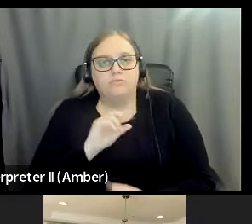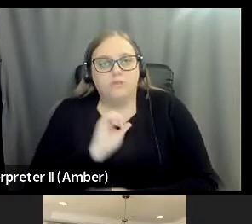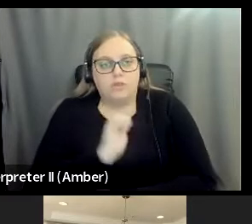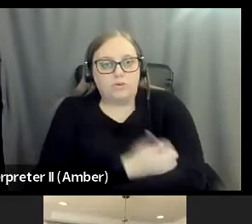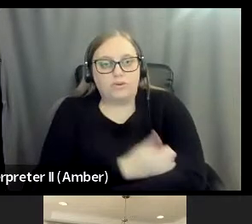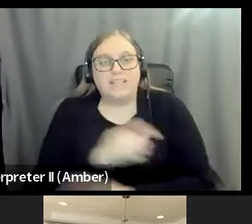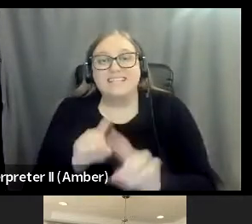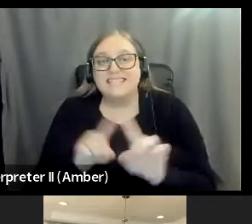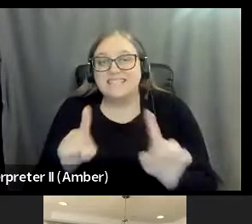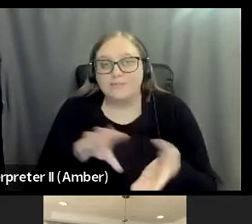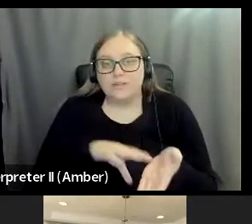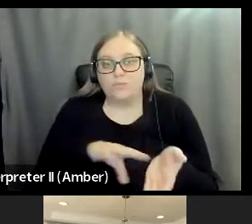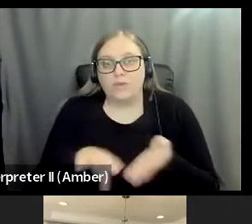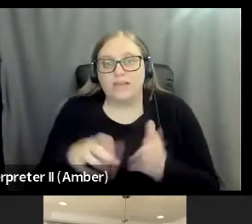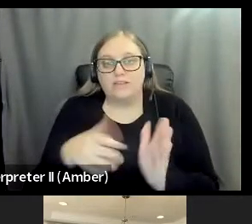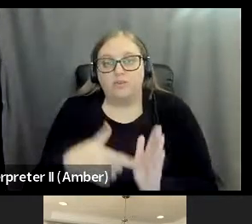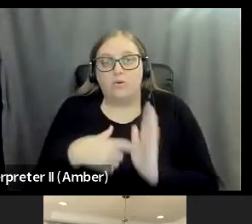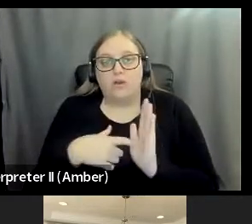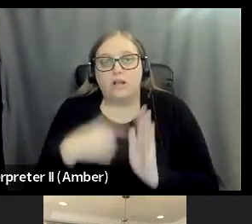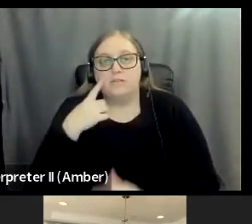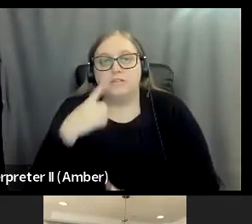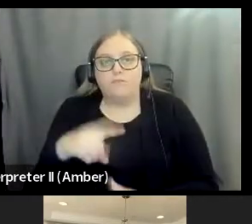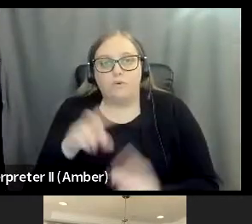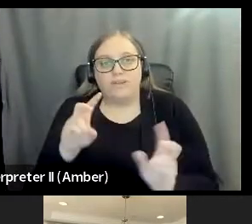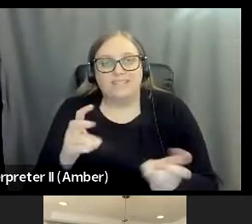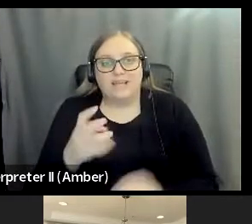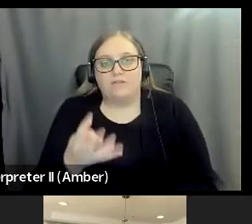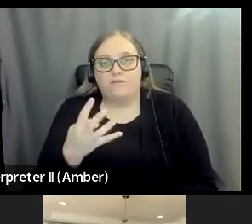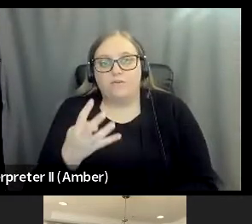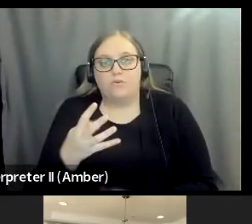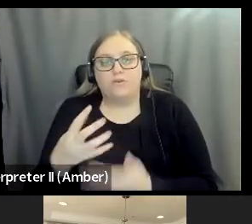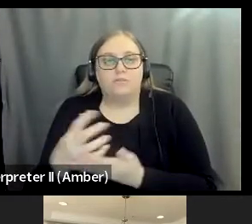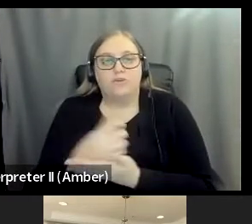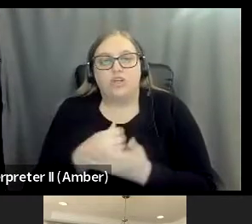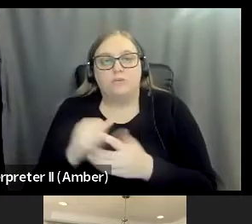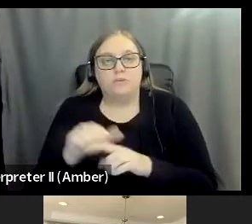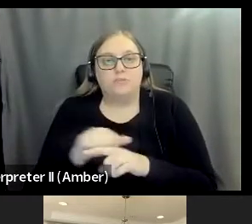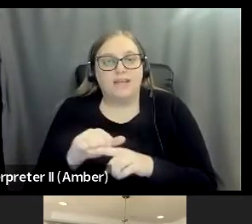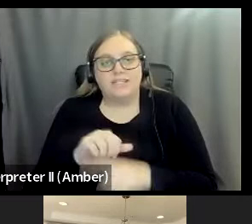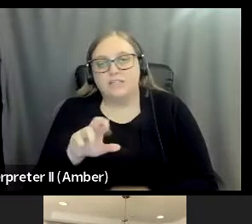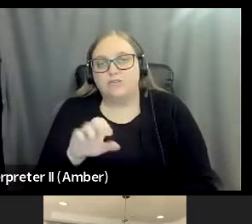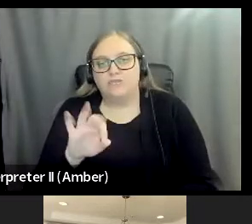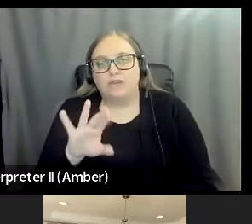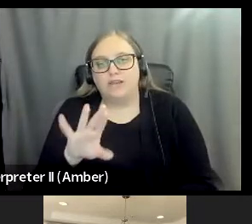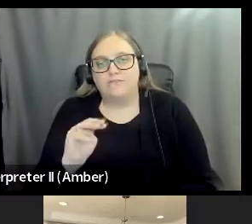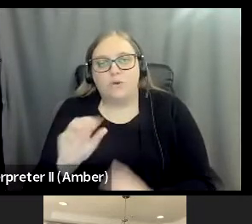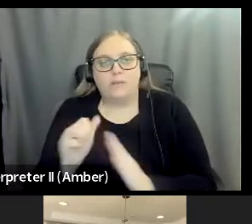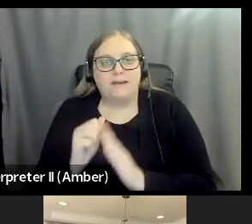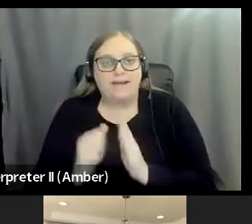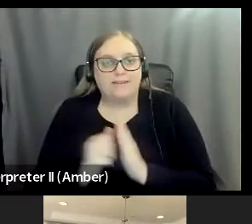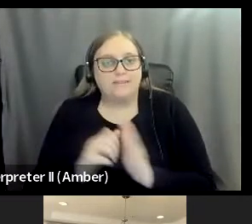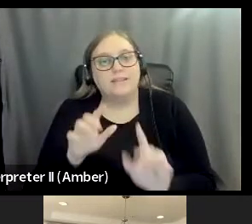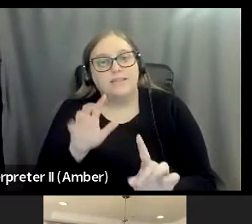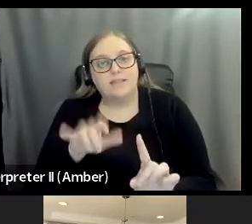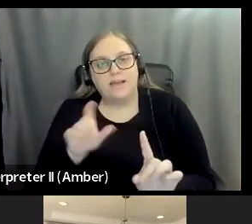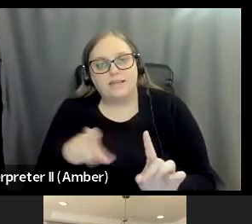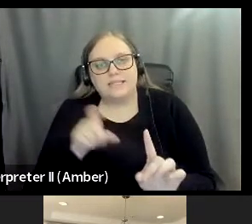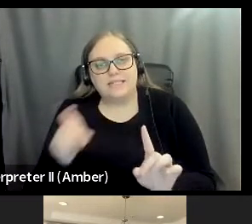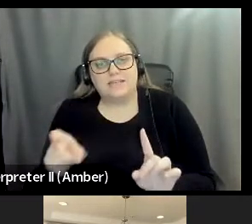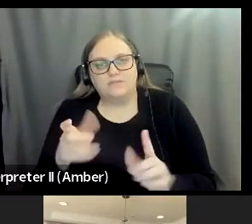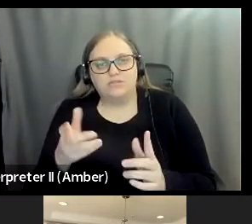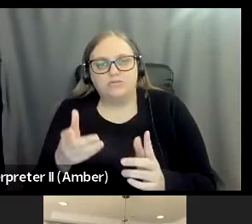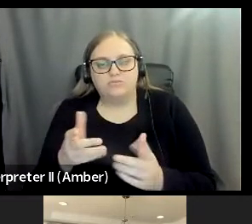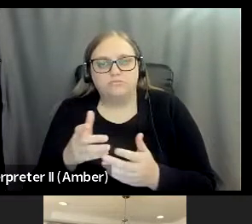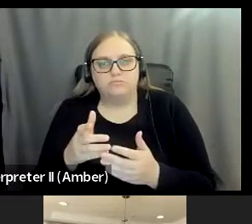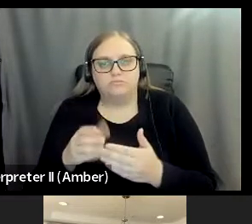waive the requirements of Title IV of the Procurement Practices Reform Act. So that gives her